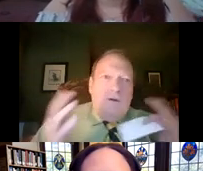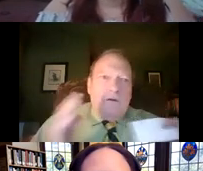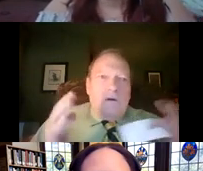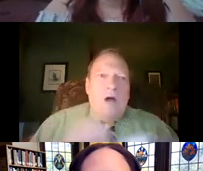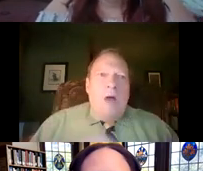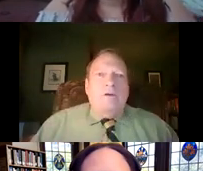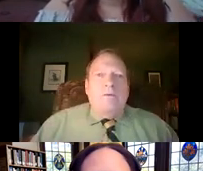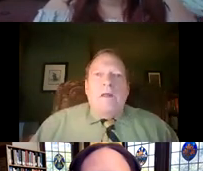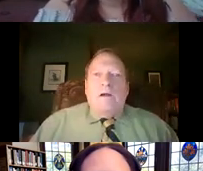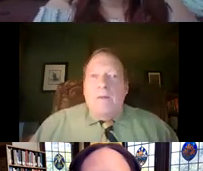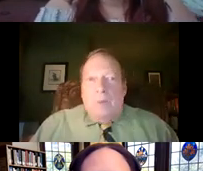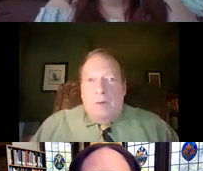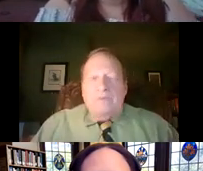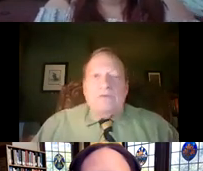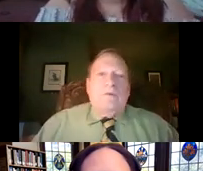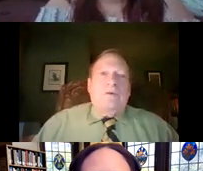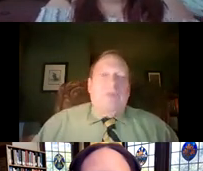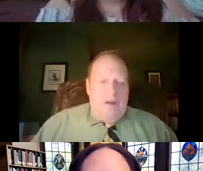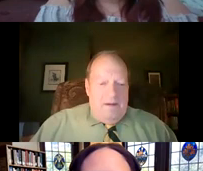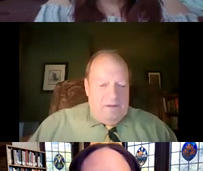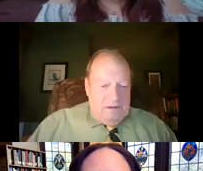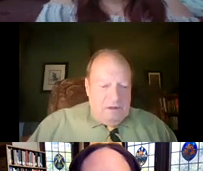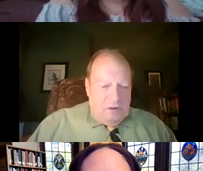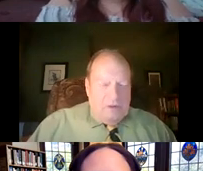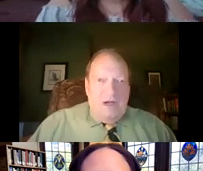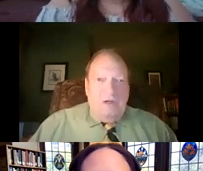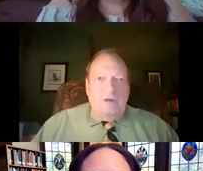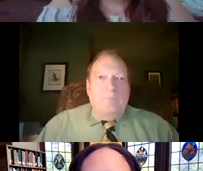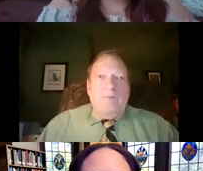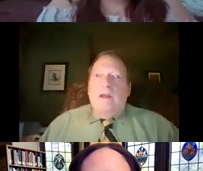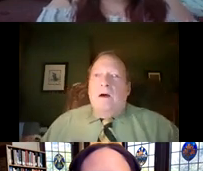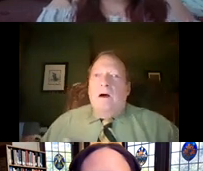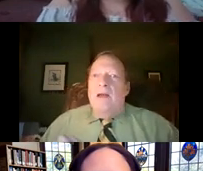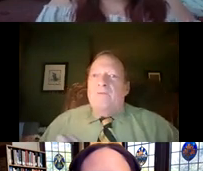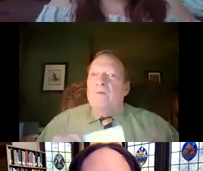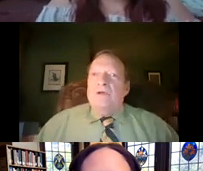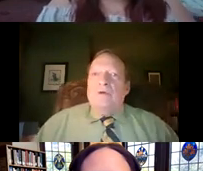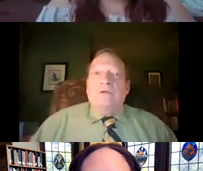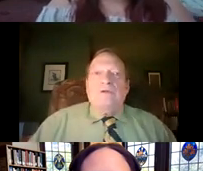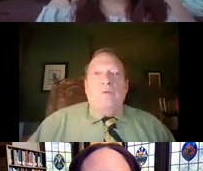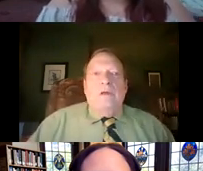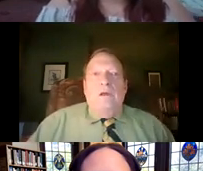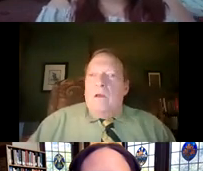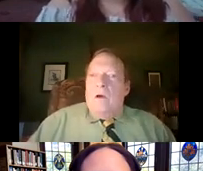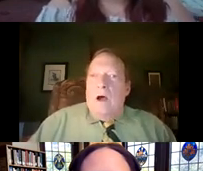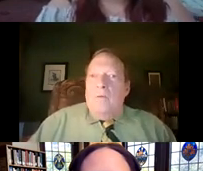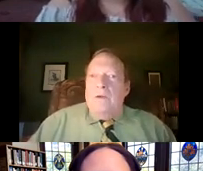comfort, common purpose with teacher education. And if anyone's interested,